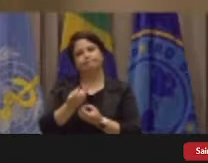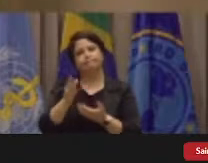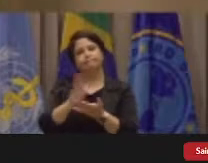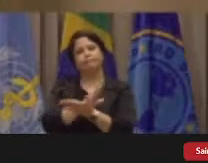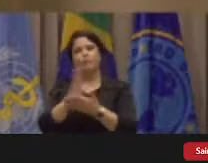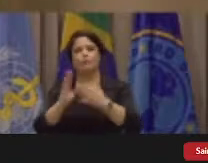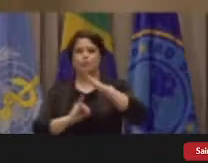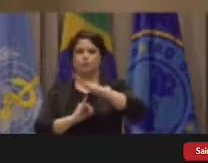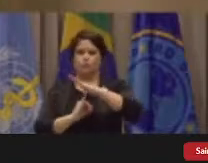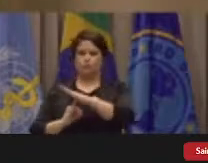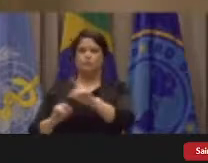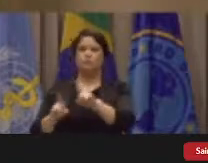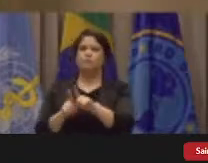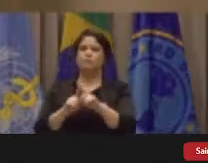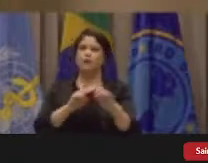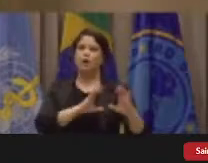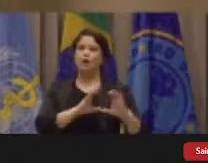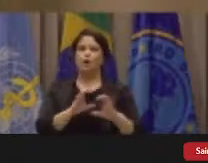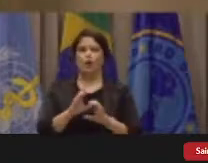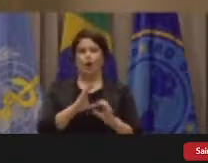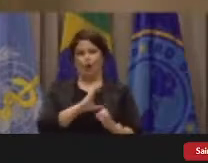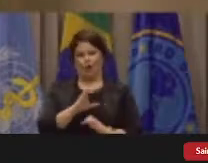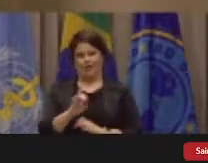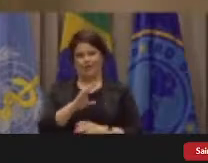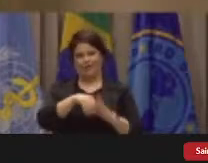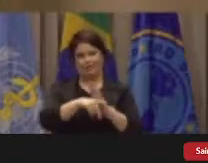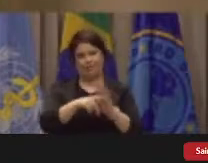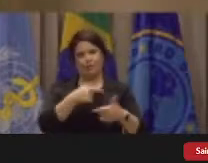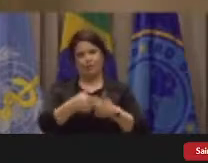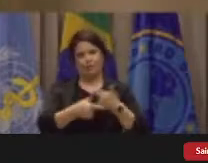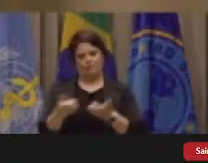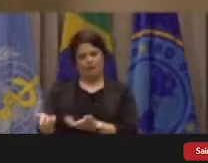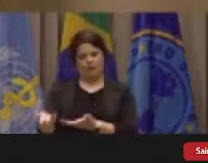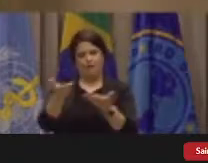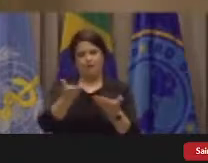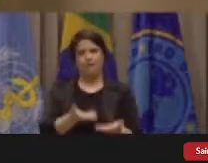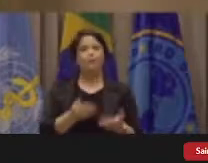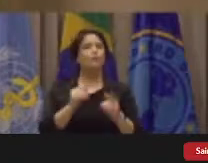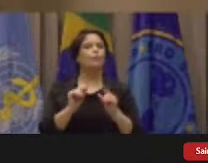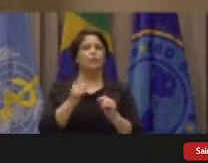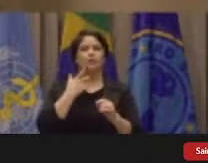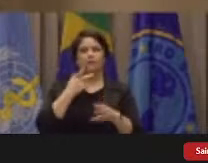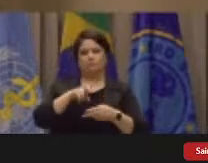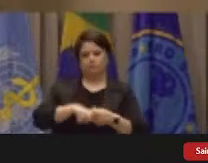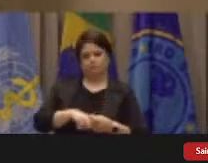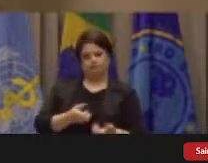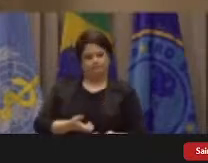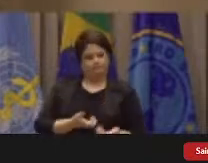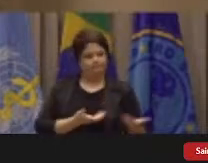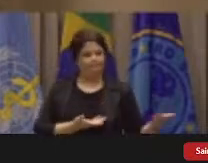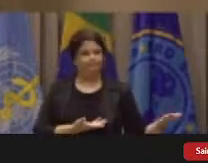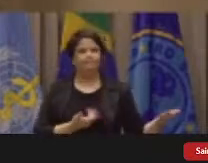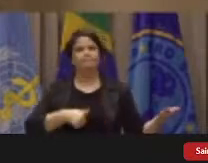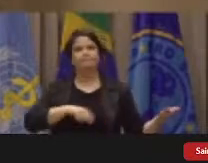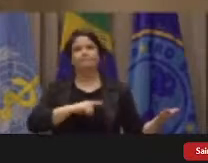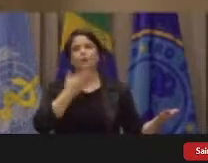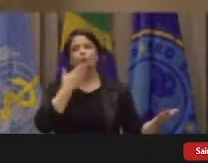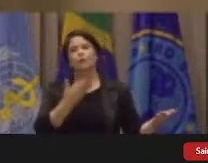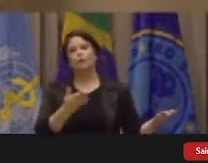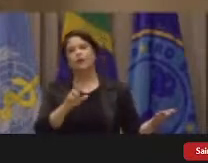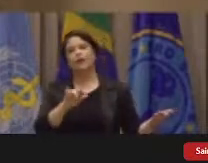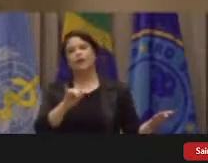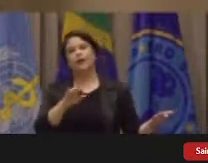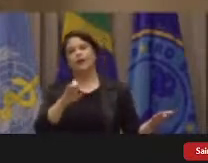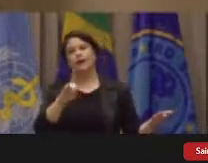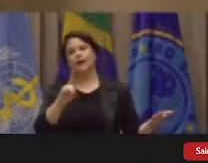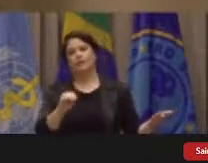we've been honored to talk to some institution and to coordinate the activities of this table. We have, we're going to call